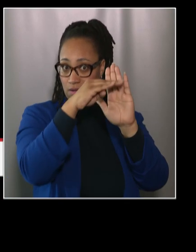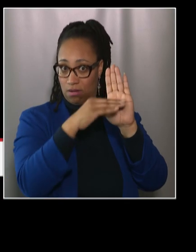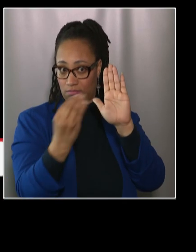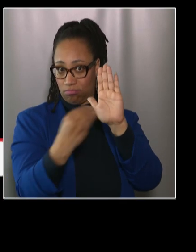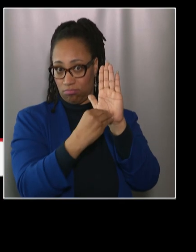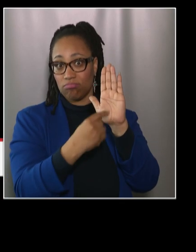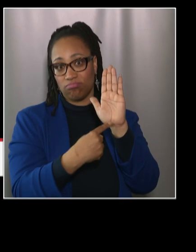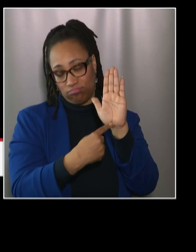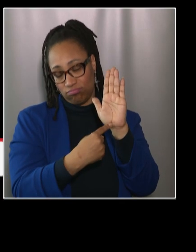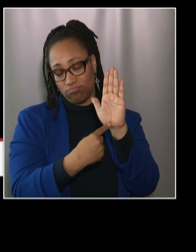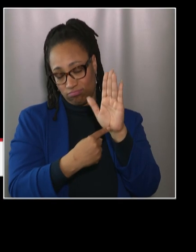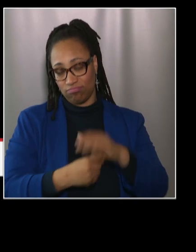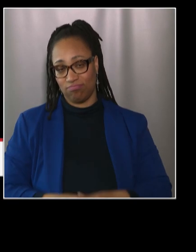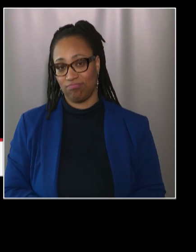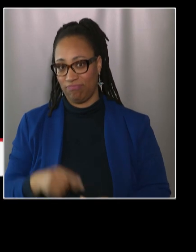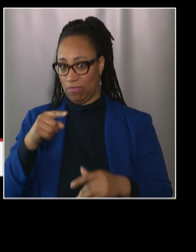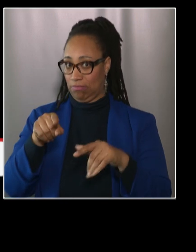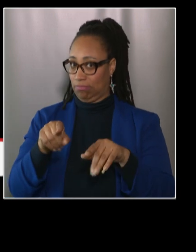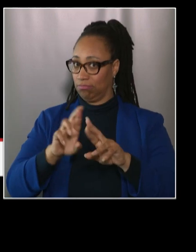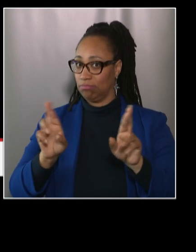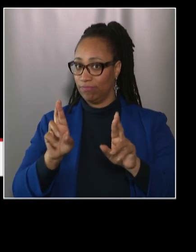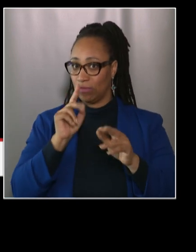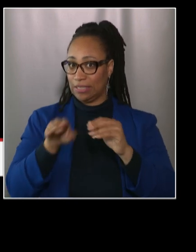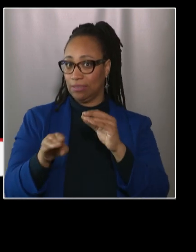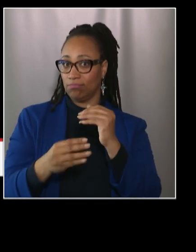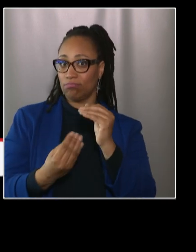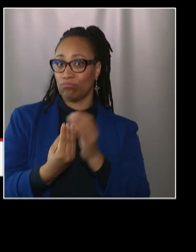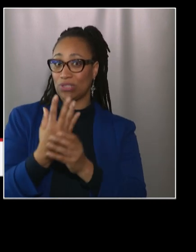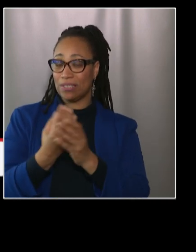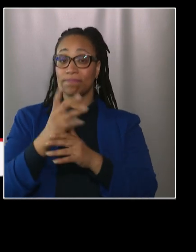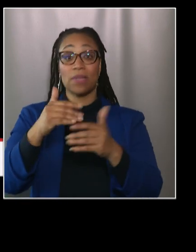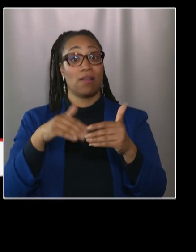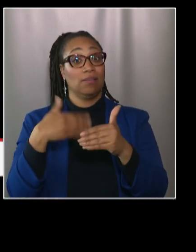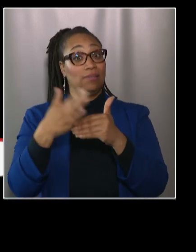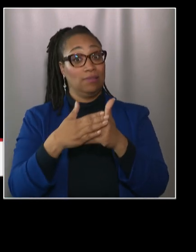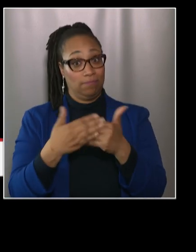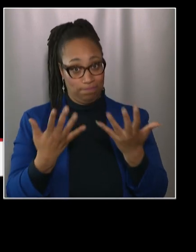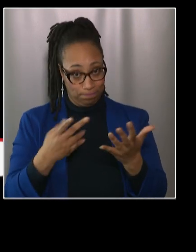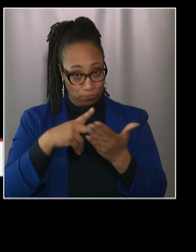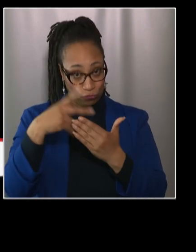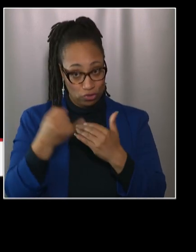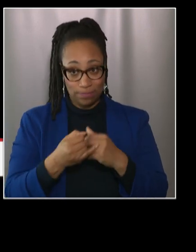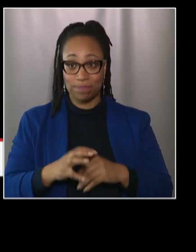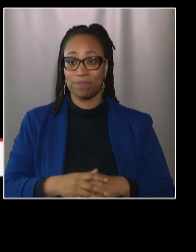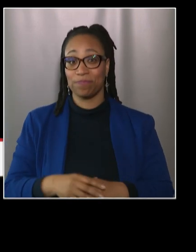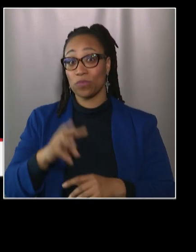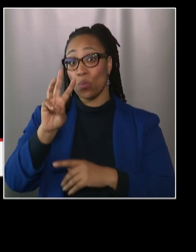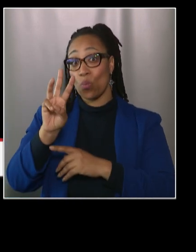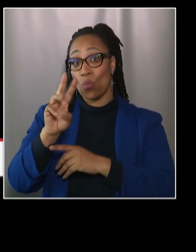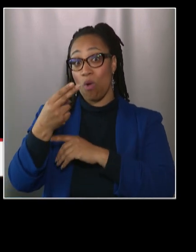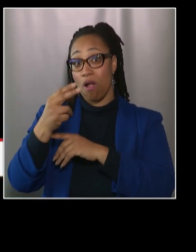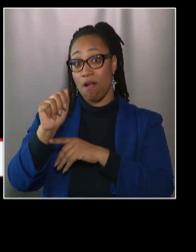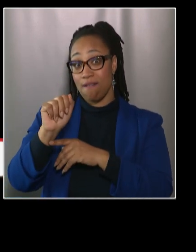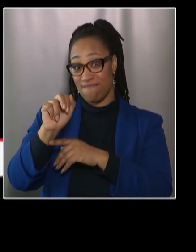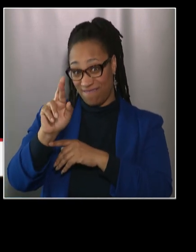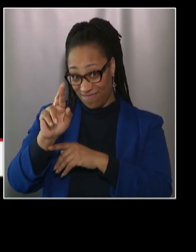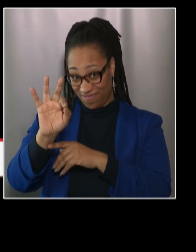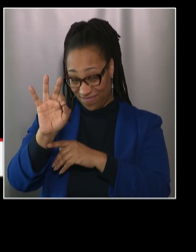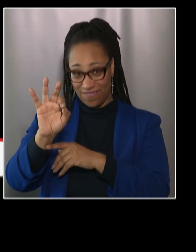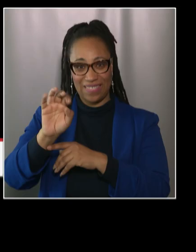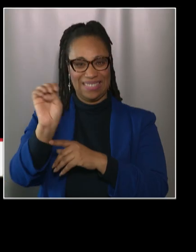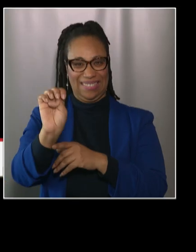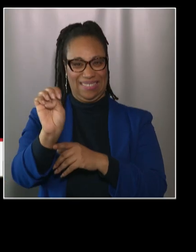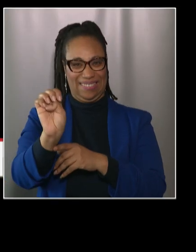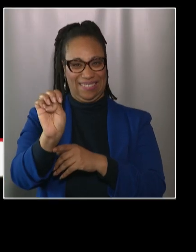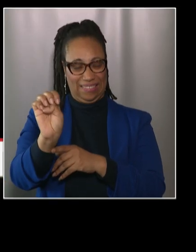and last but not least, the Wharf East Pier Project, located in Ward 6, is a $6 million investment in maintaining and